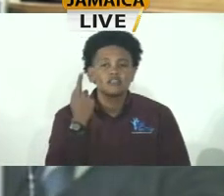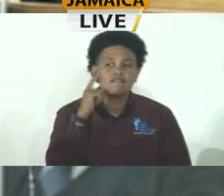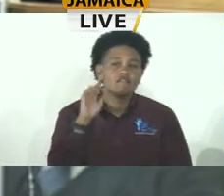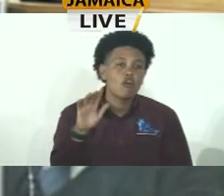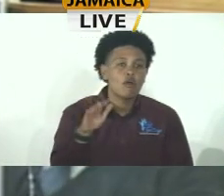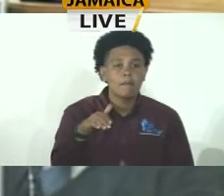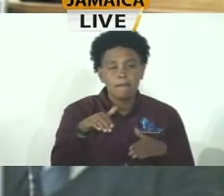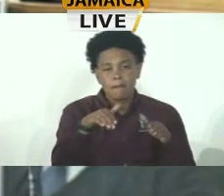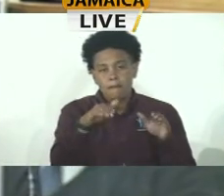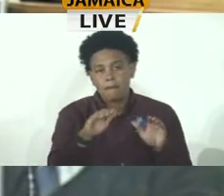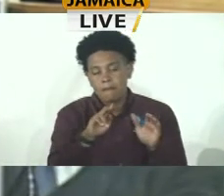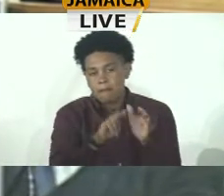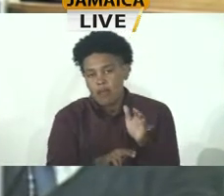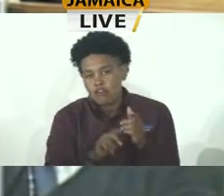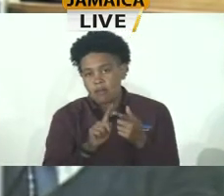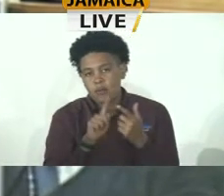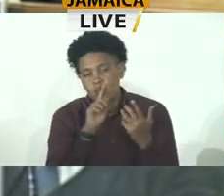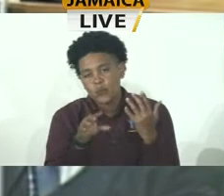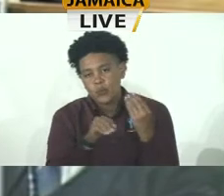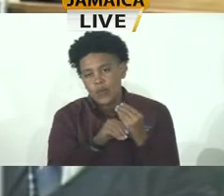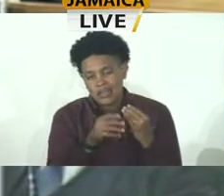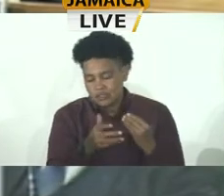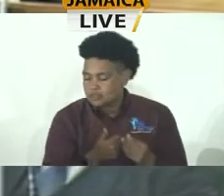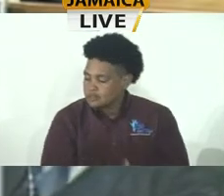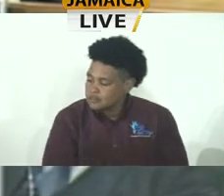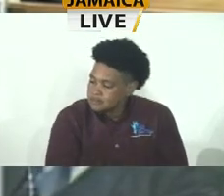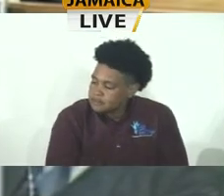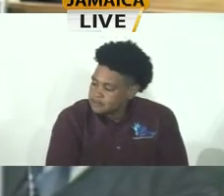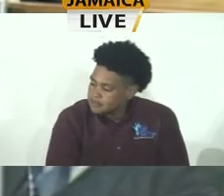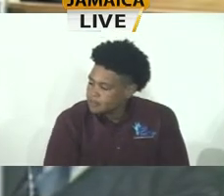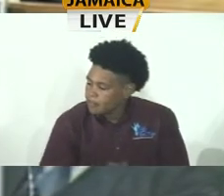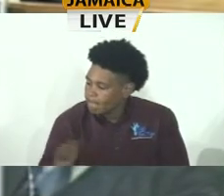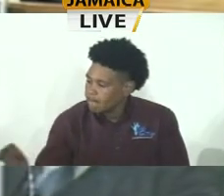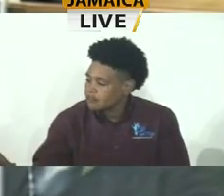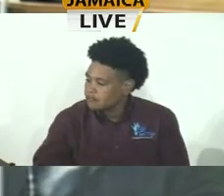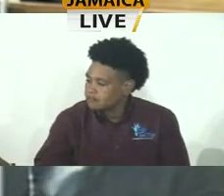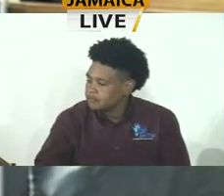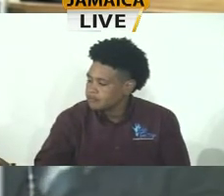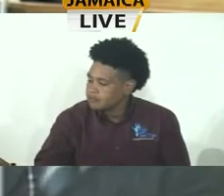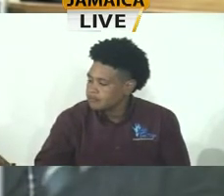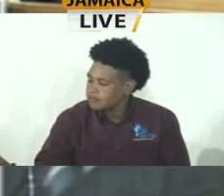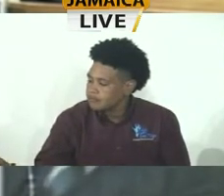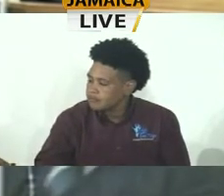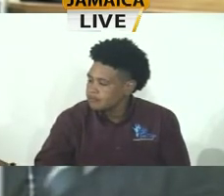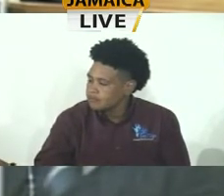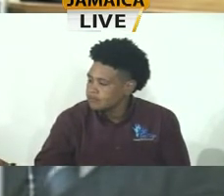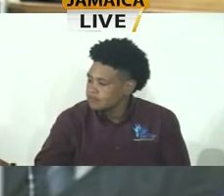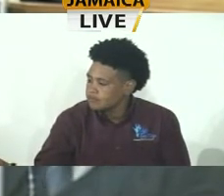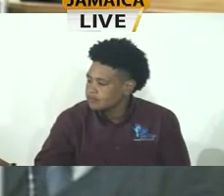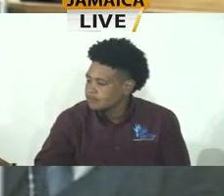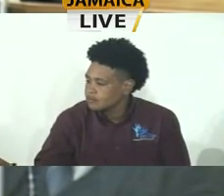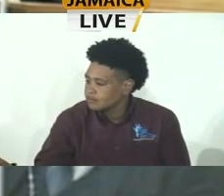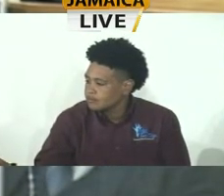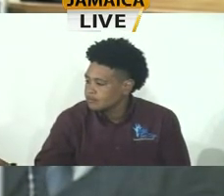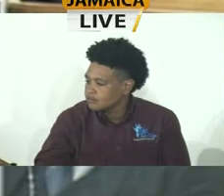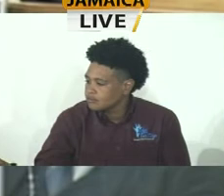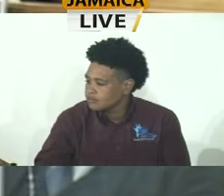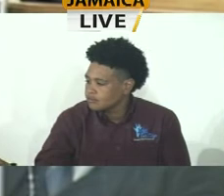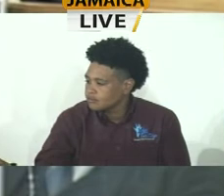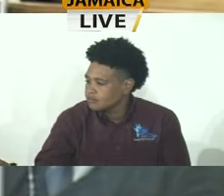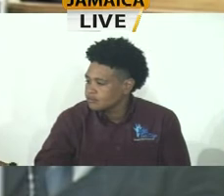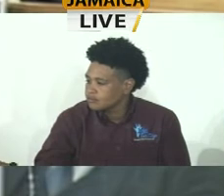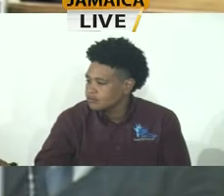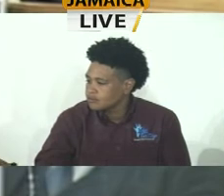for burials and for weddings so it would be 10 persons in attendance and whatever personnel is